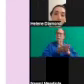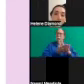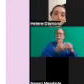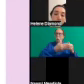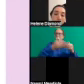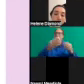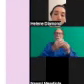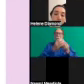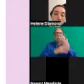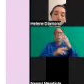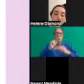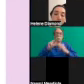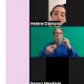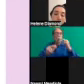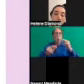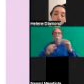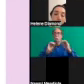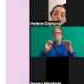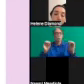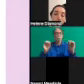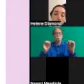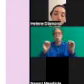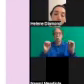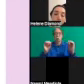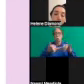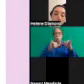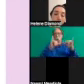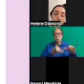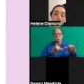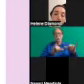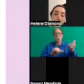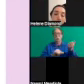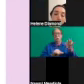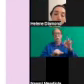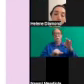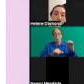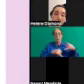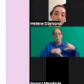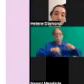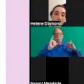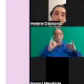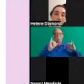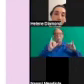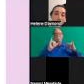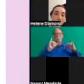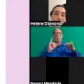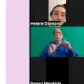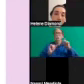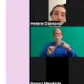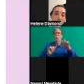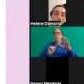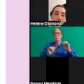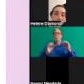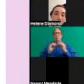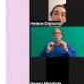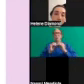It could be so much more, right? But with that said, that's exactly what the point that we're trying to make here. Despite